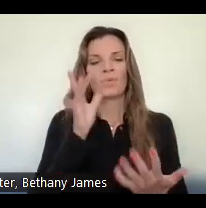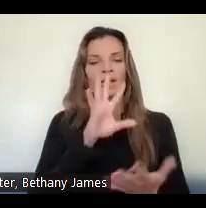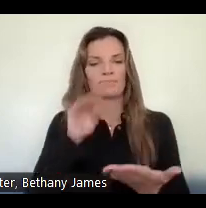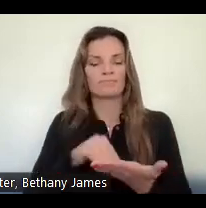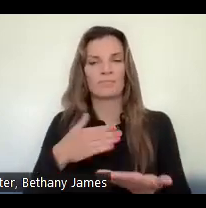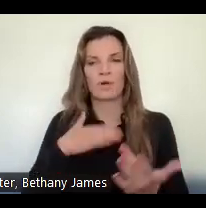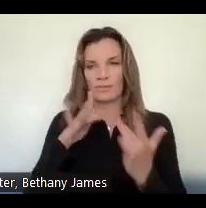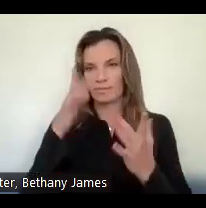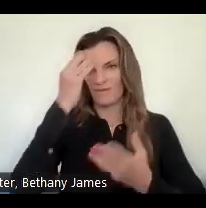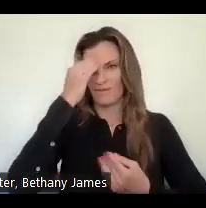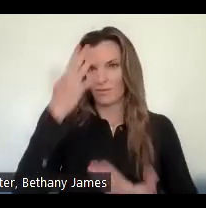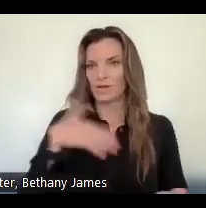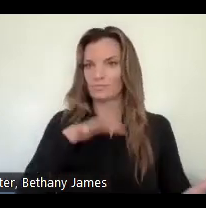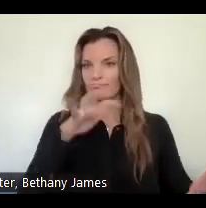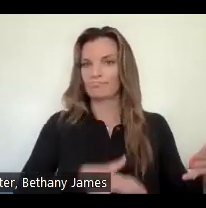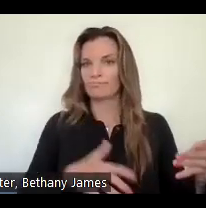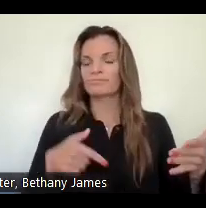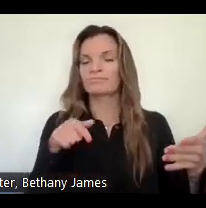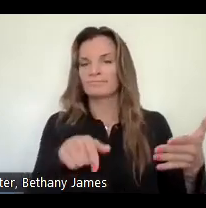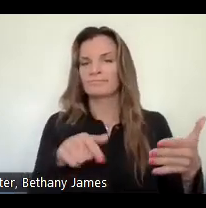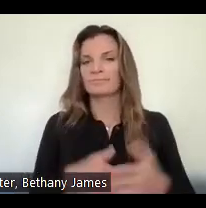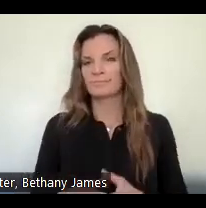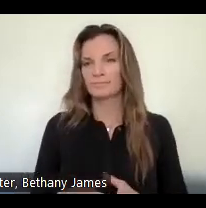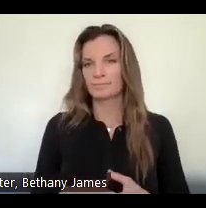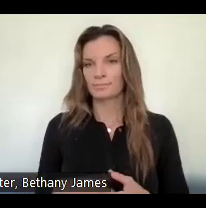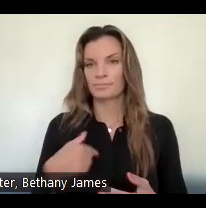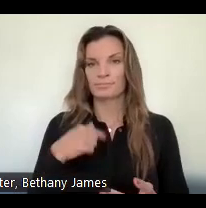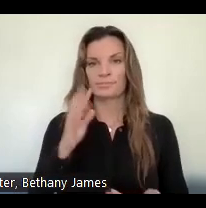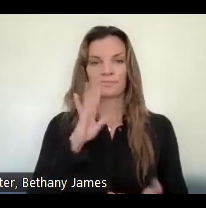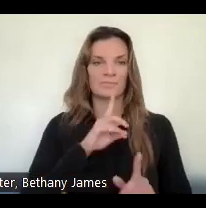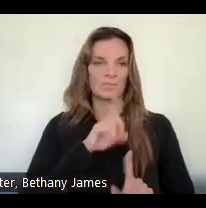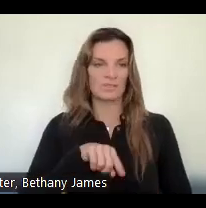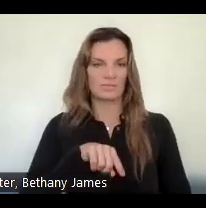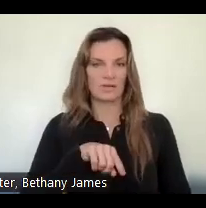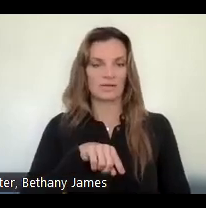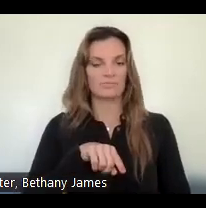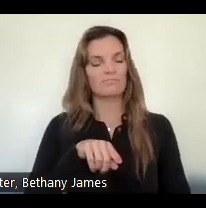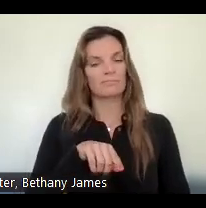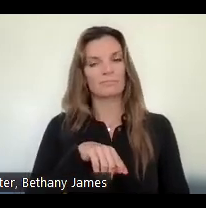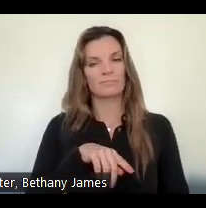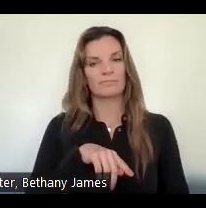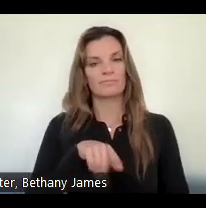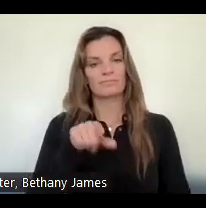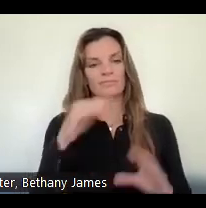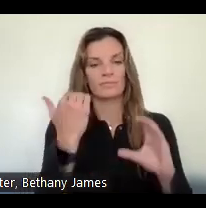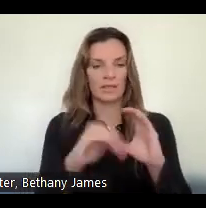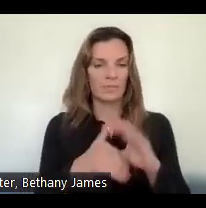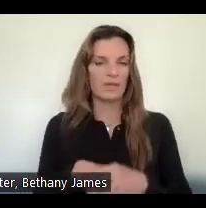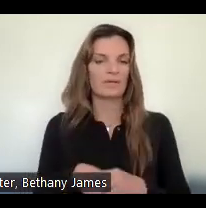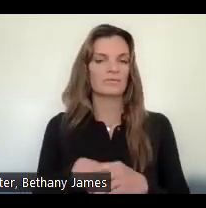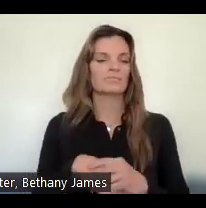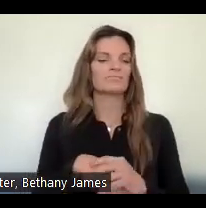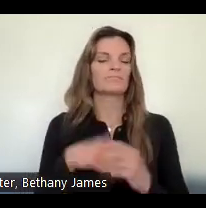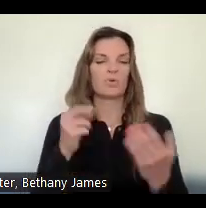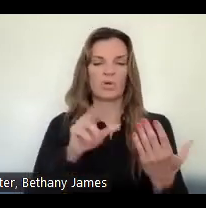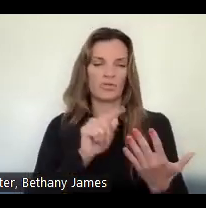information listed below, and we will respond to you through email or other means.